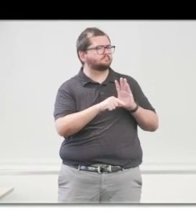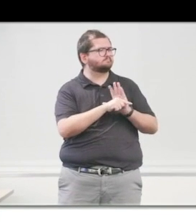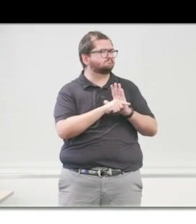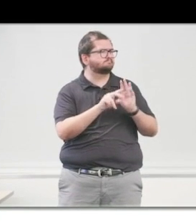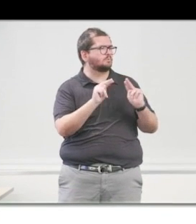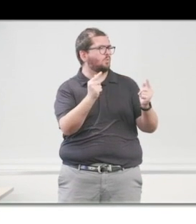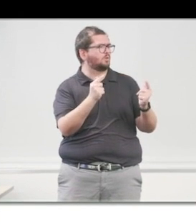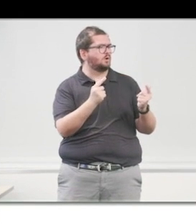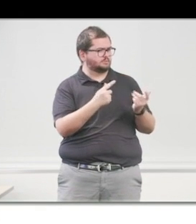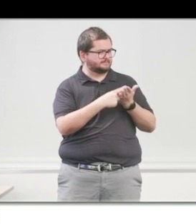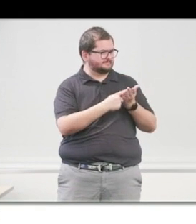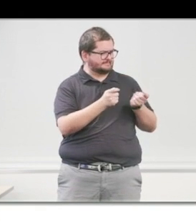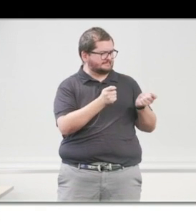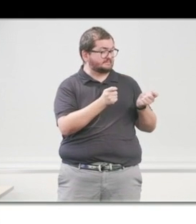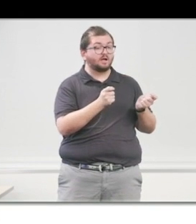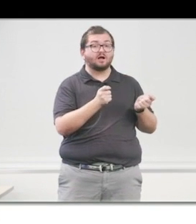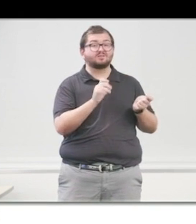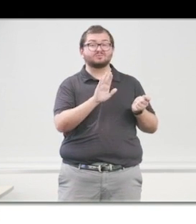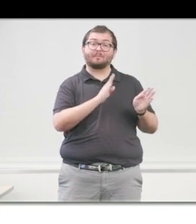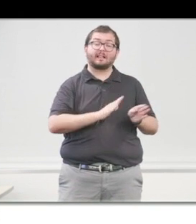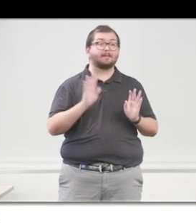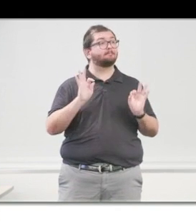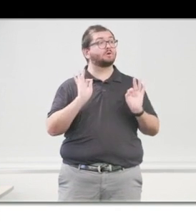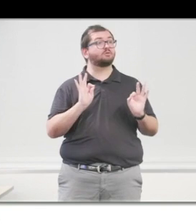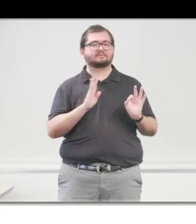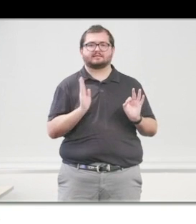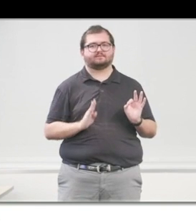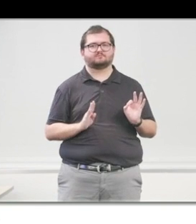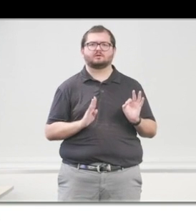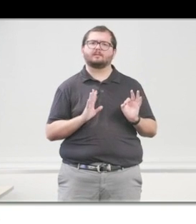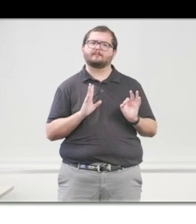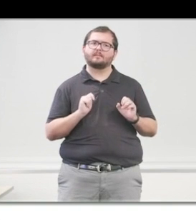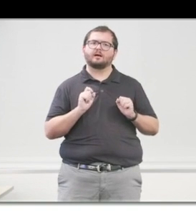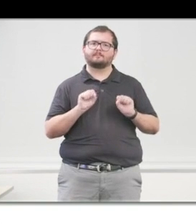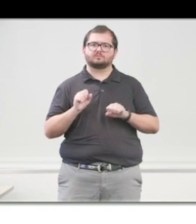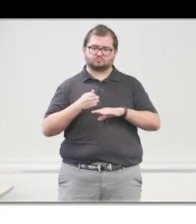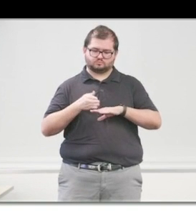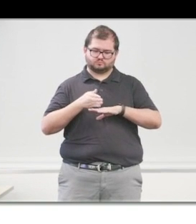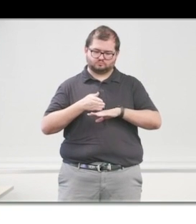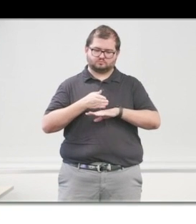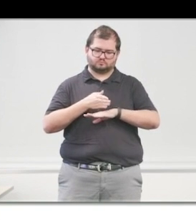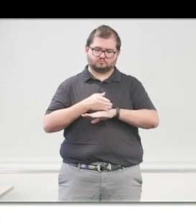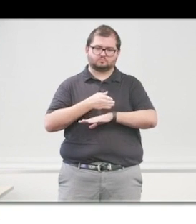plan, because it'll never be perfect, but you can always become more and more prepared.